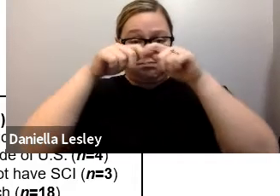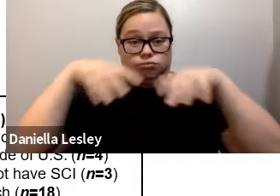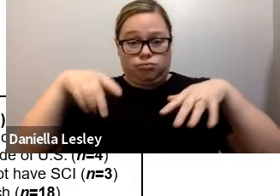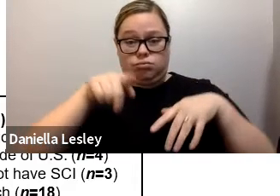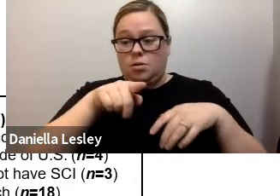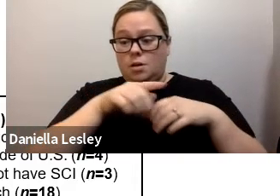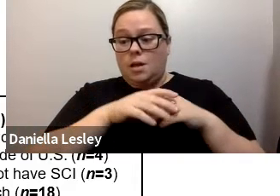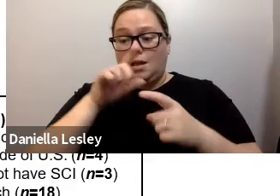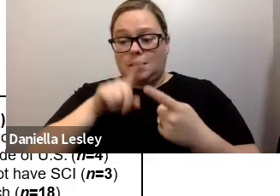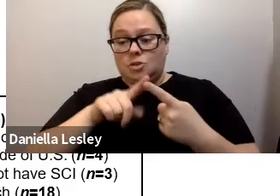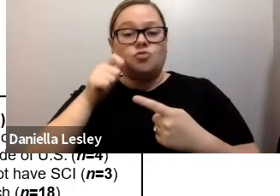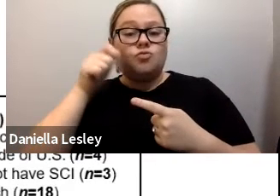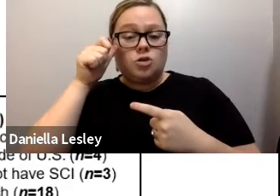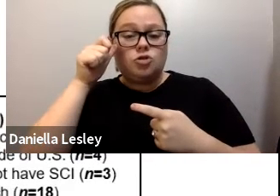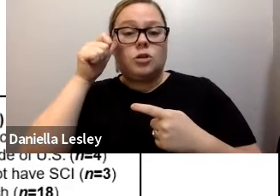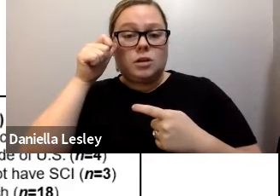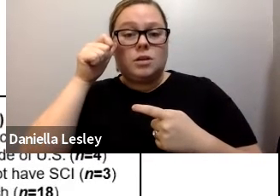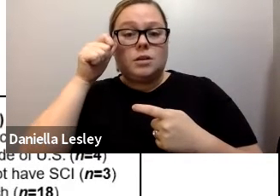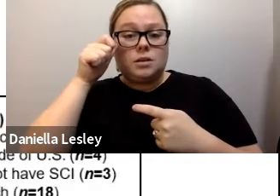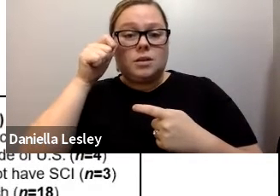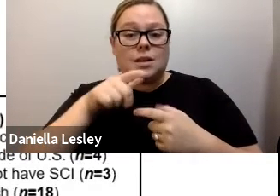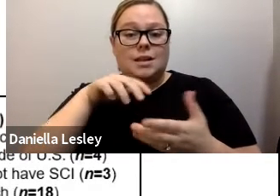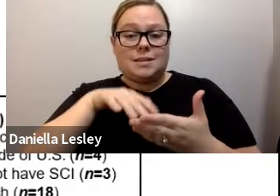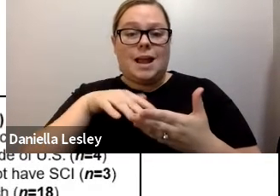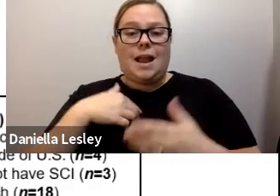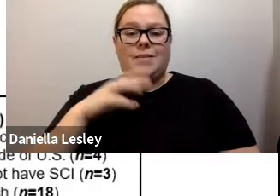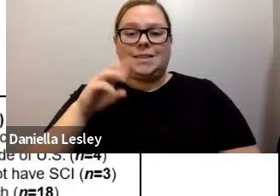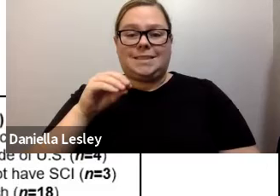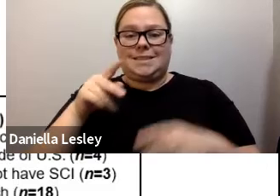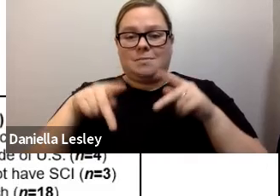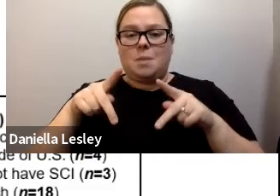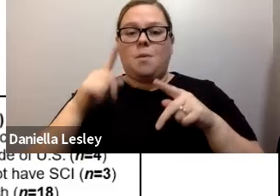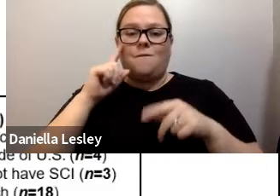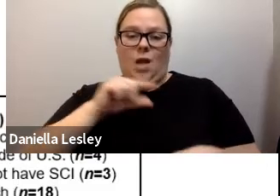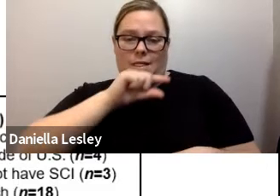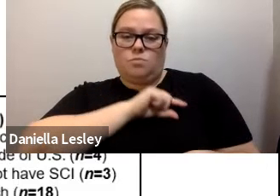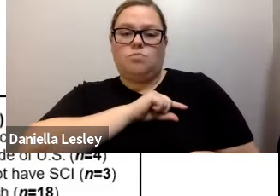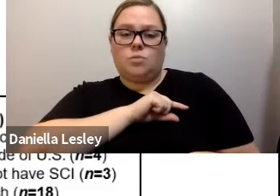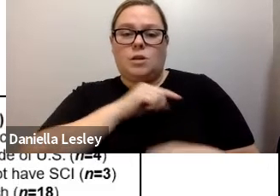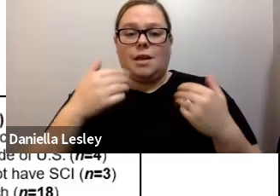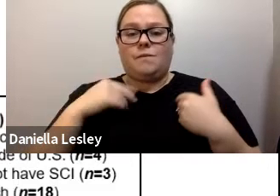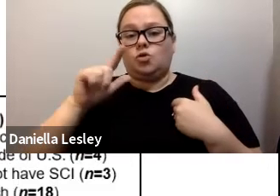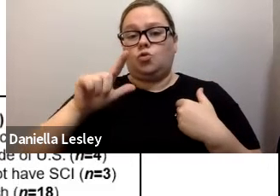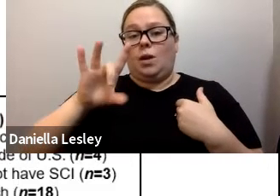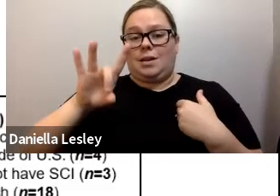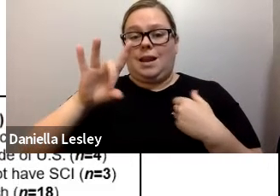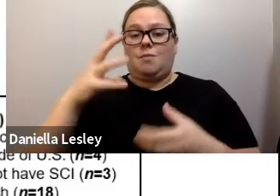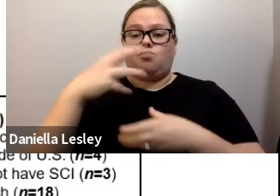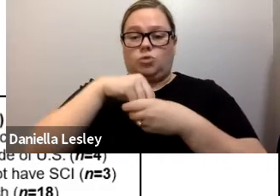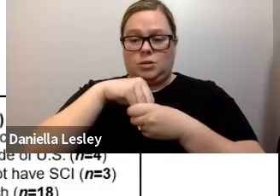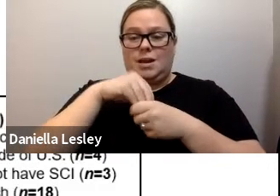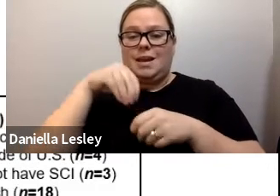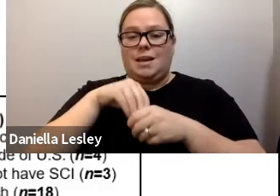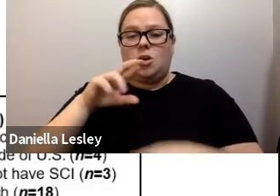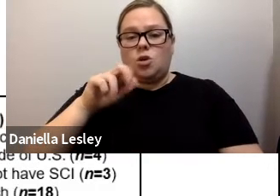till yesterday, the study assessed 60 individuals for eligibility. And there are 28 participants enrolled and randomized,